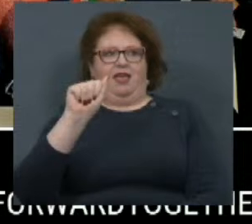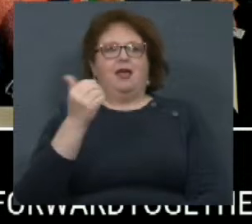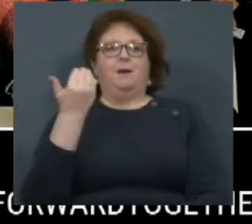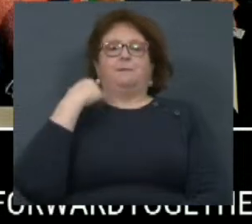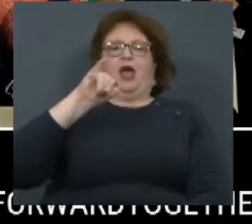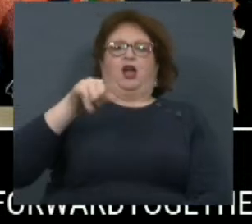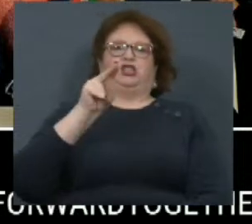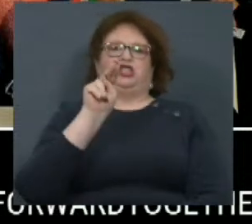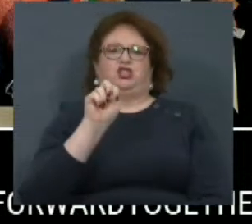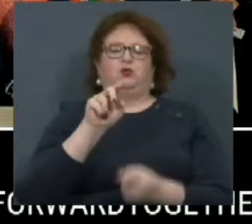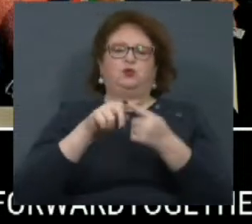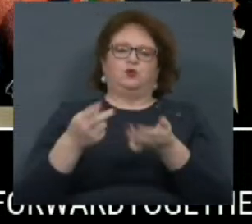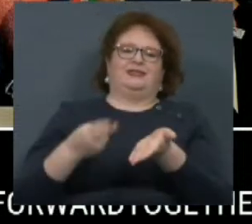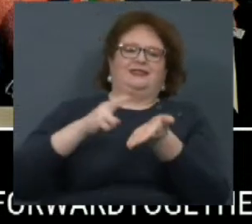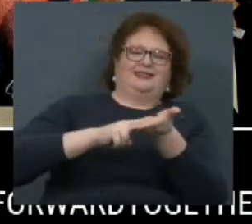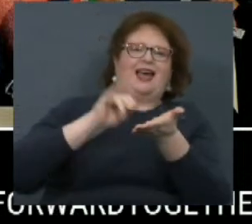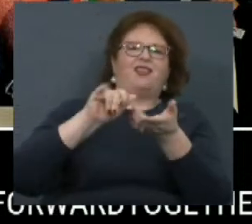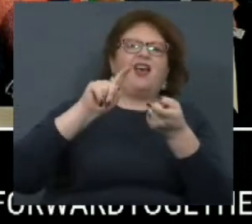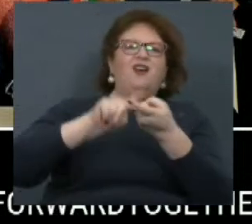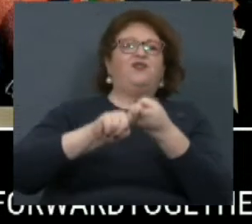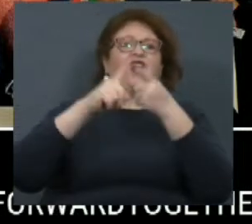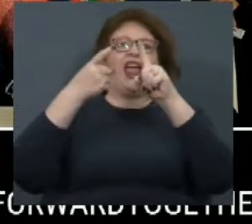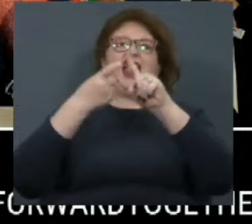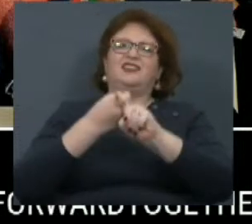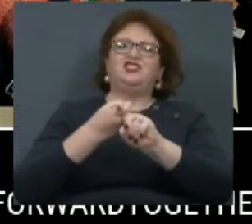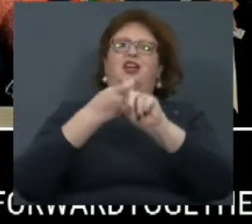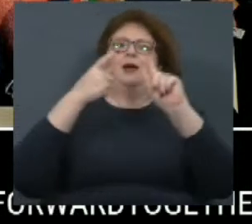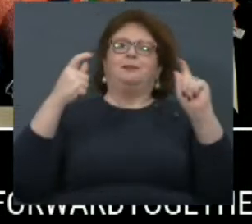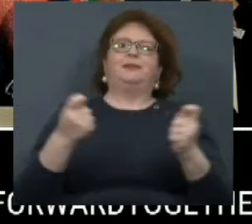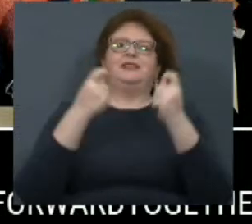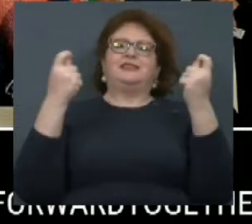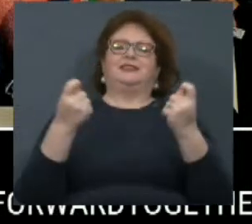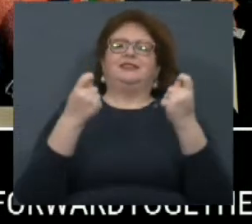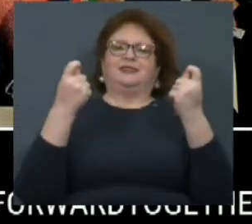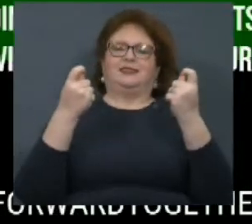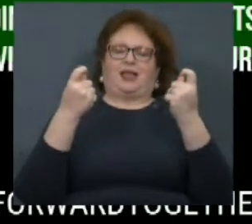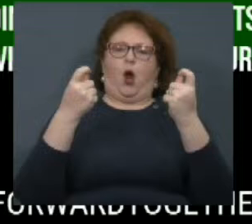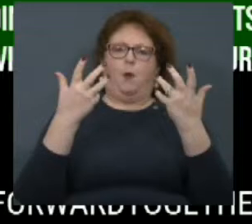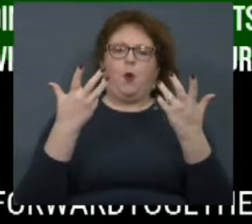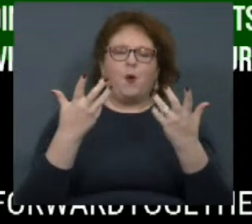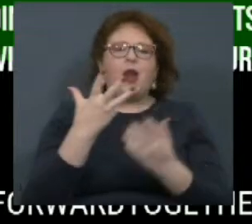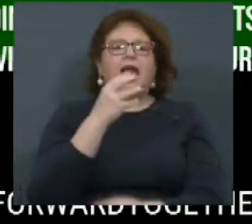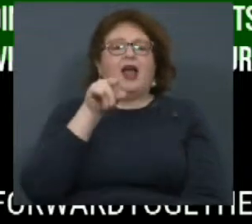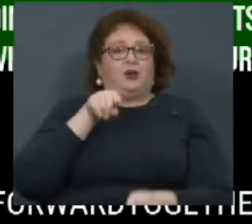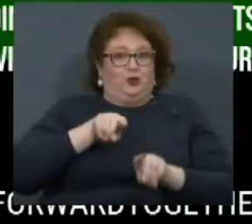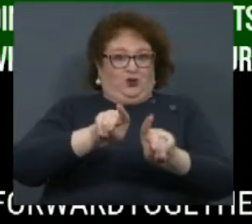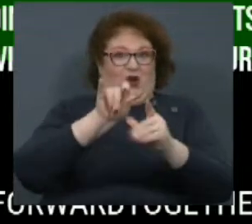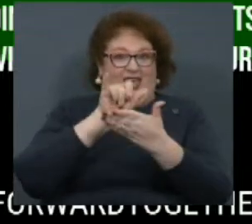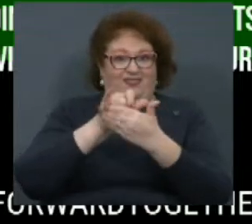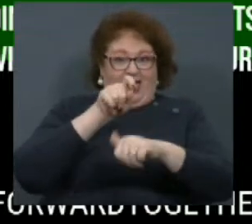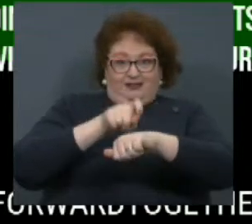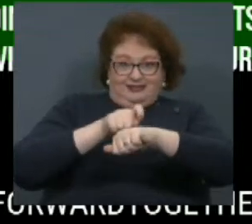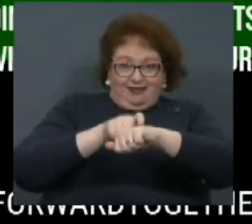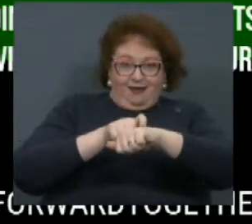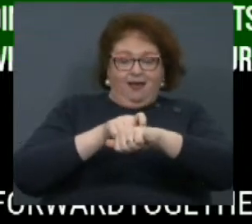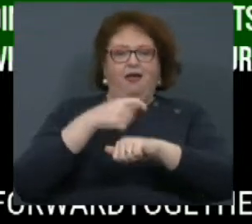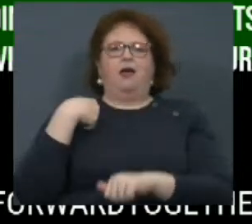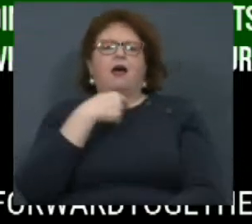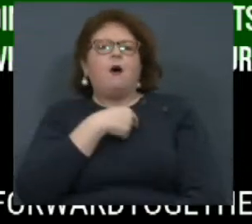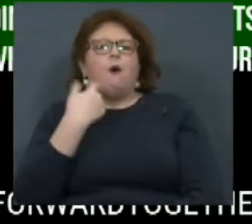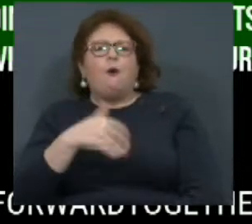sign the friendship ceremony. We also did, during that time, we had a very